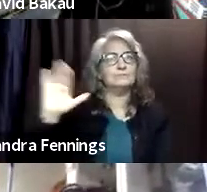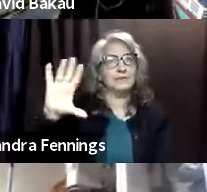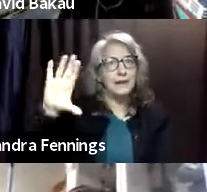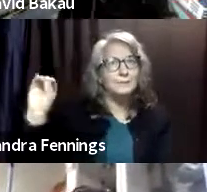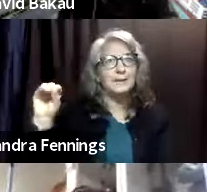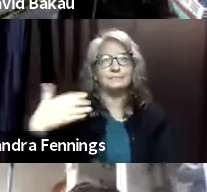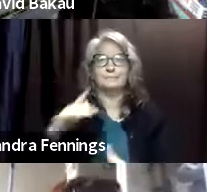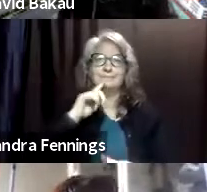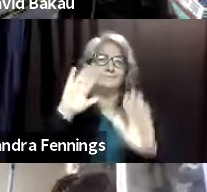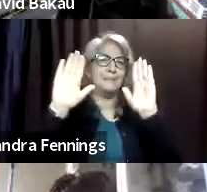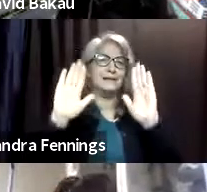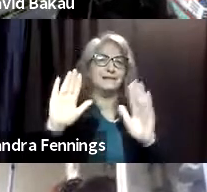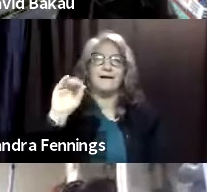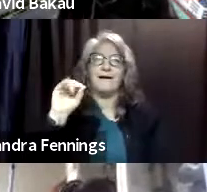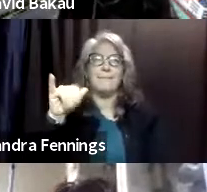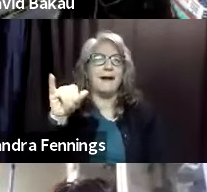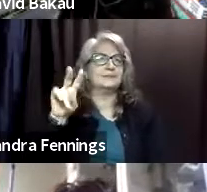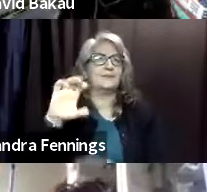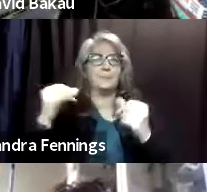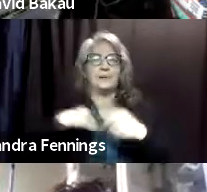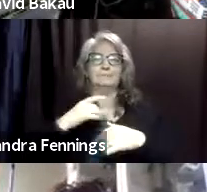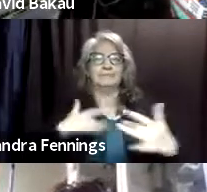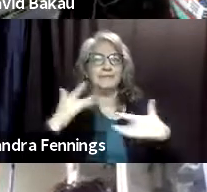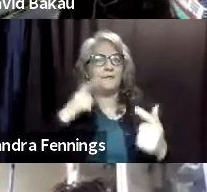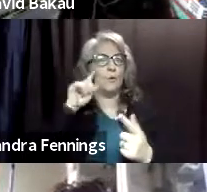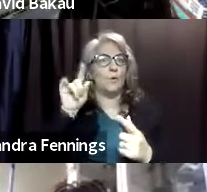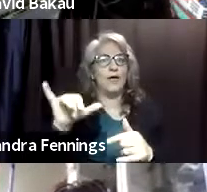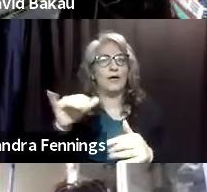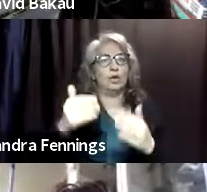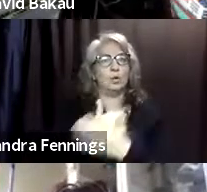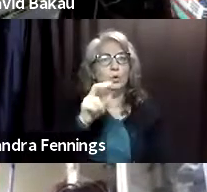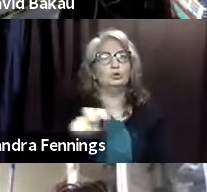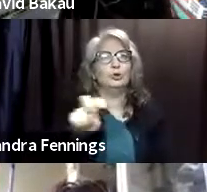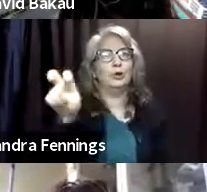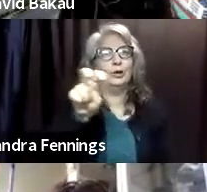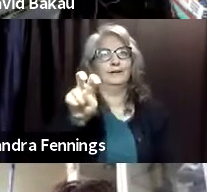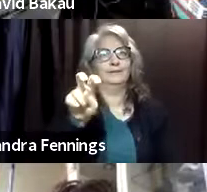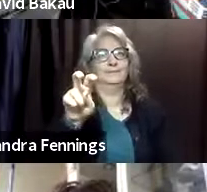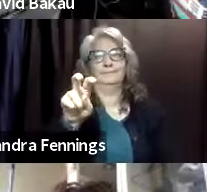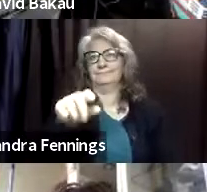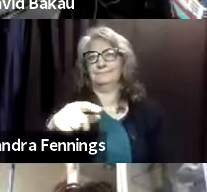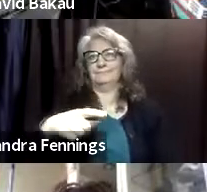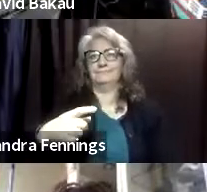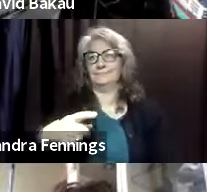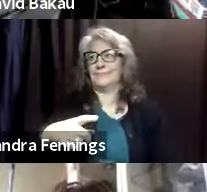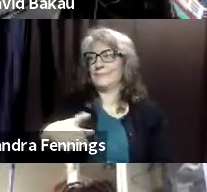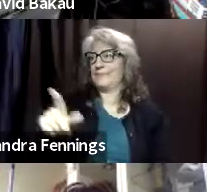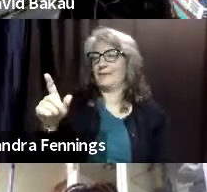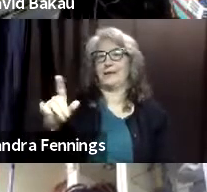for believing in Ash and his company. It's such a wonderful ONPASSIVE. I'm so excited for the new